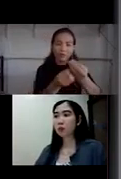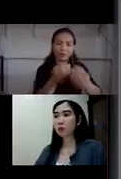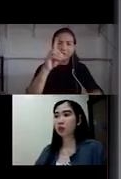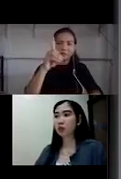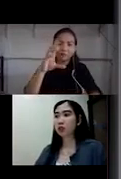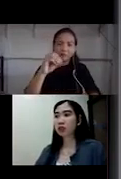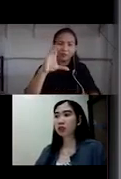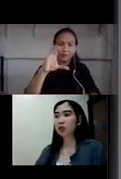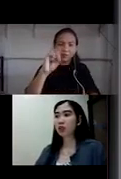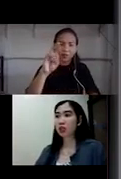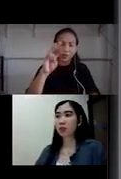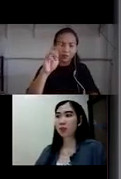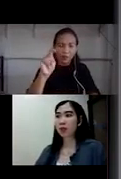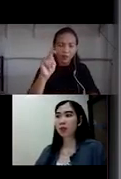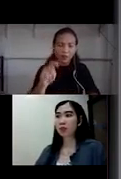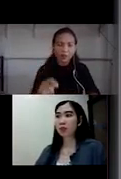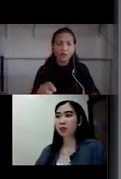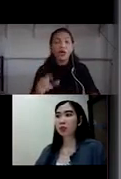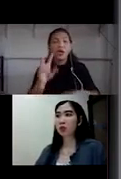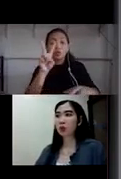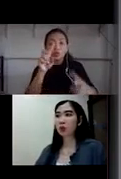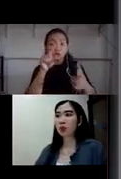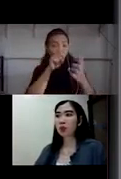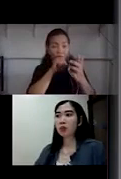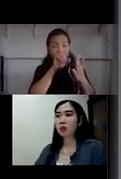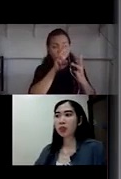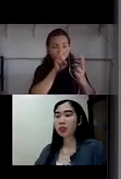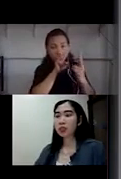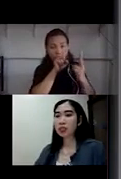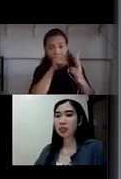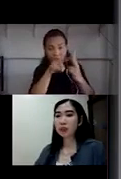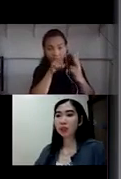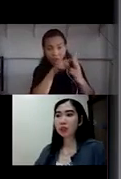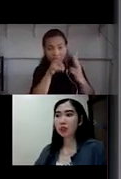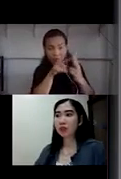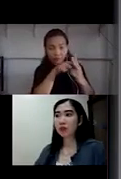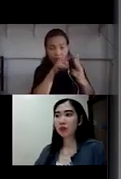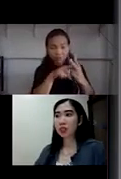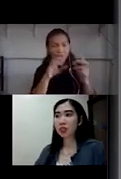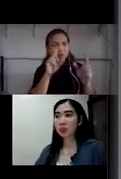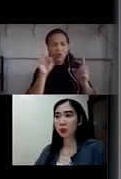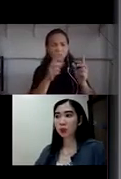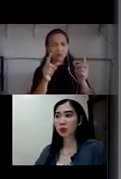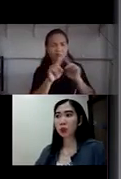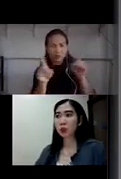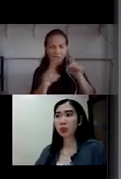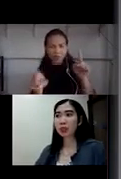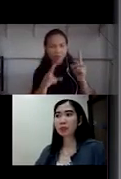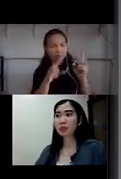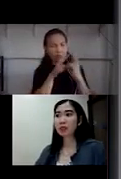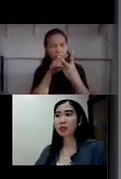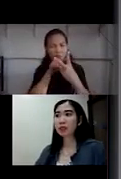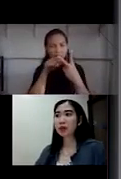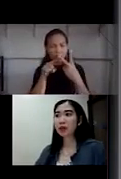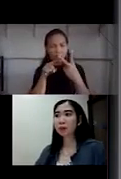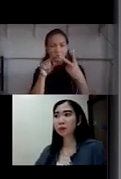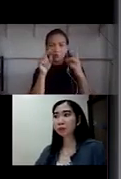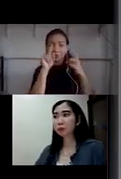two options, link or embed. So, what is the difference of these two? So, link